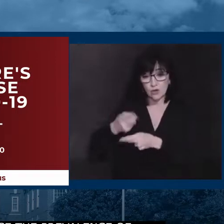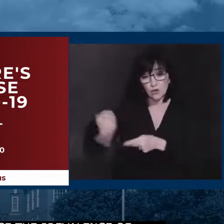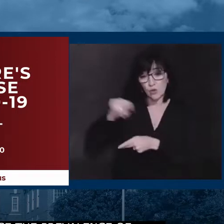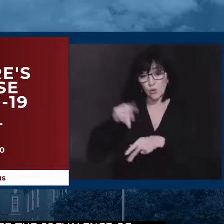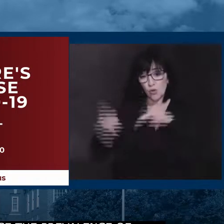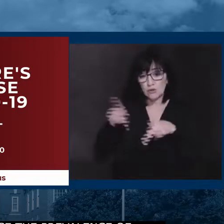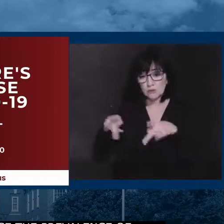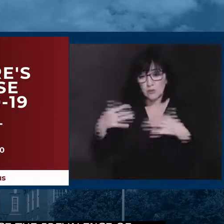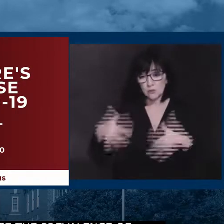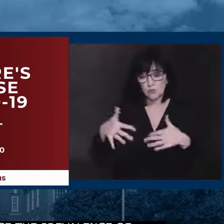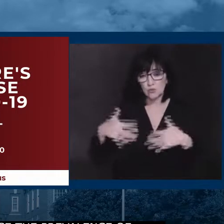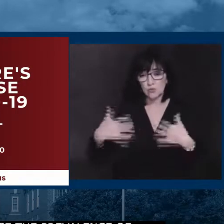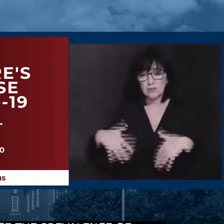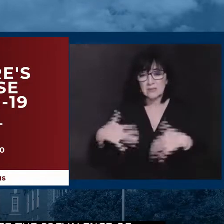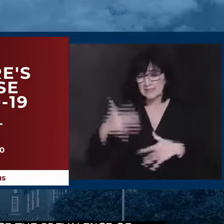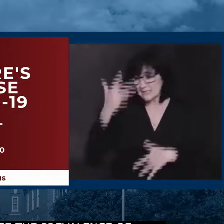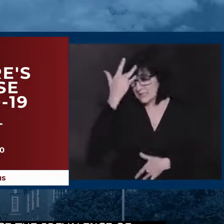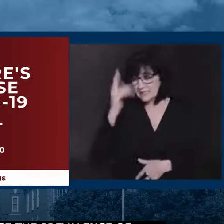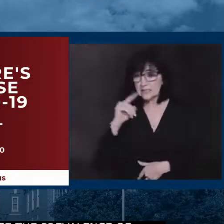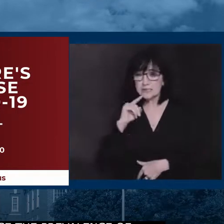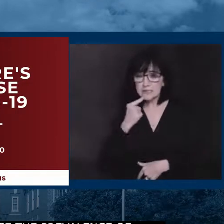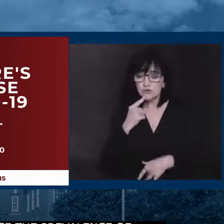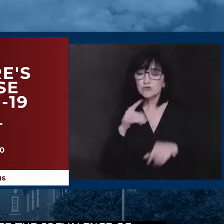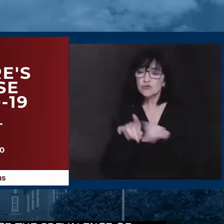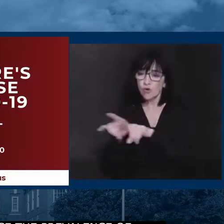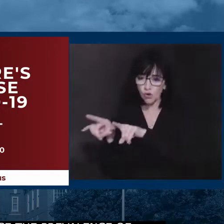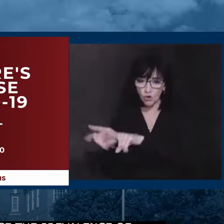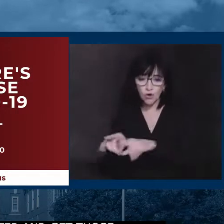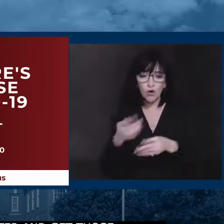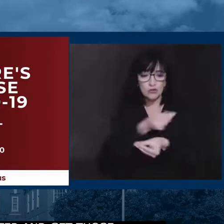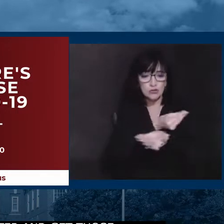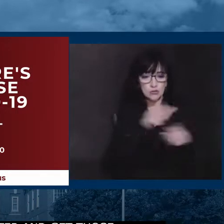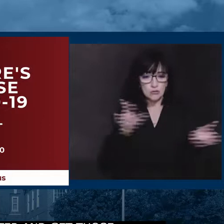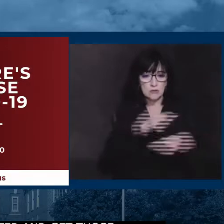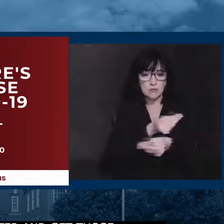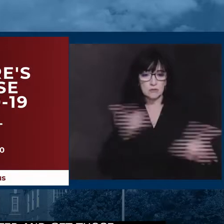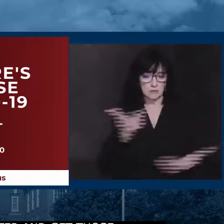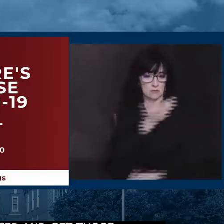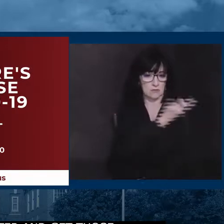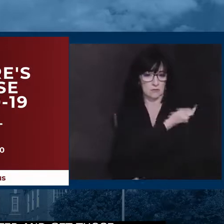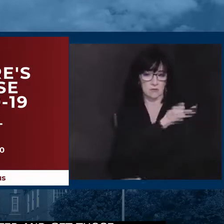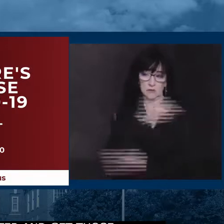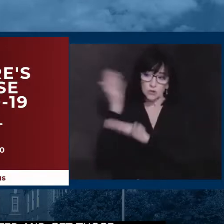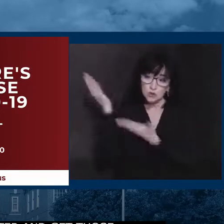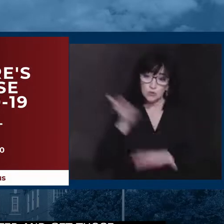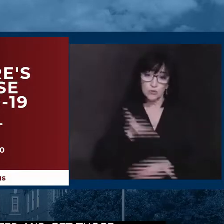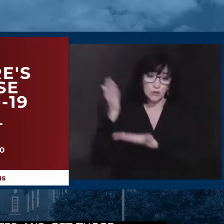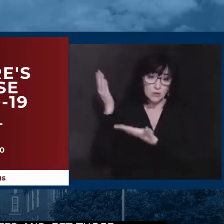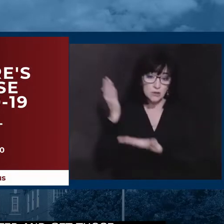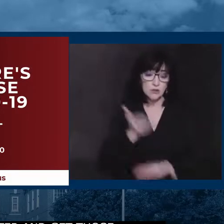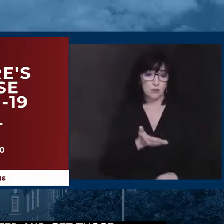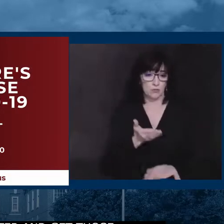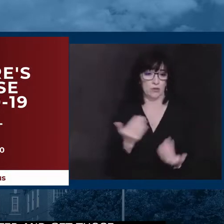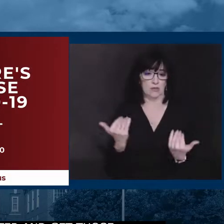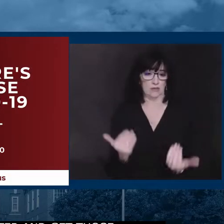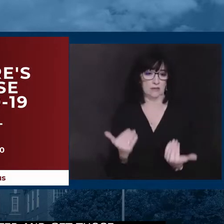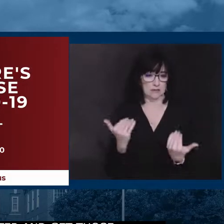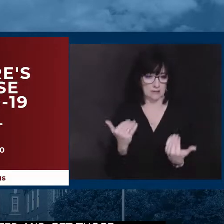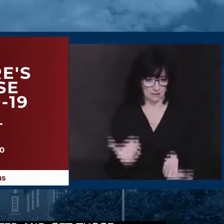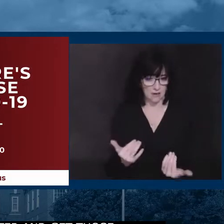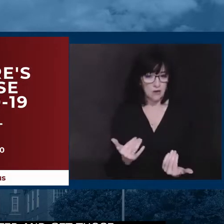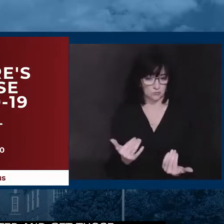we'll be fighting COVID-19 on several fronts with heavy-duty artillery now, which has arrived